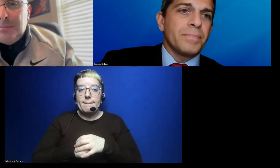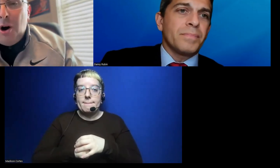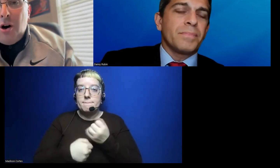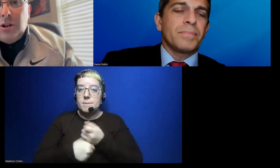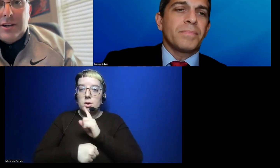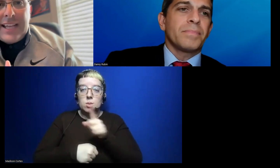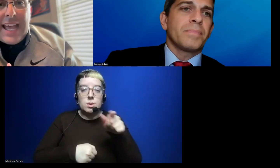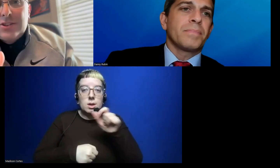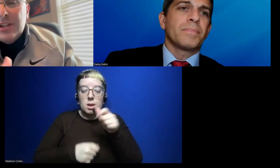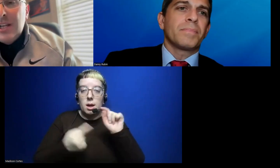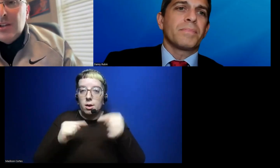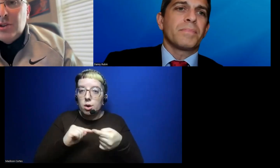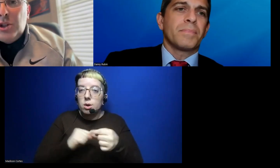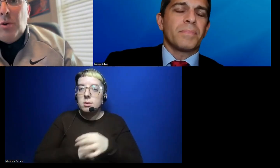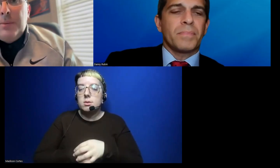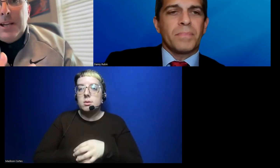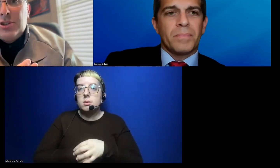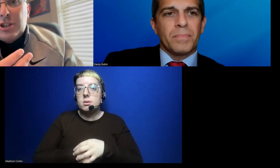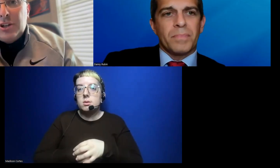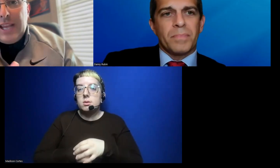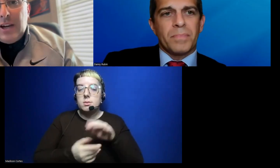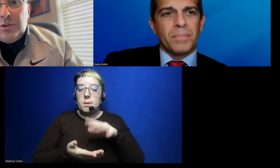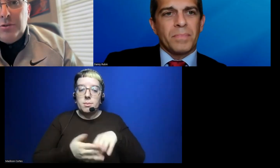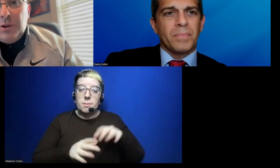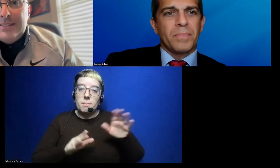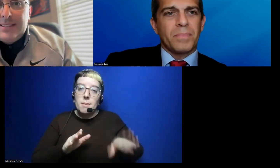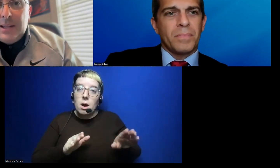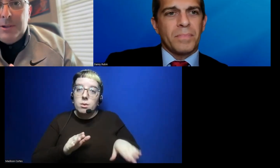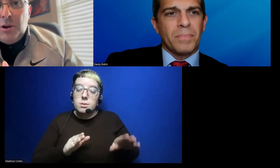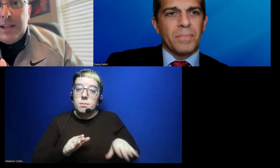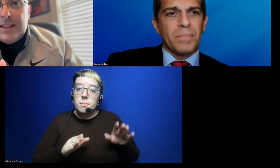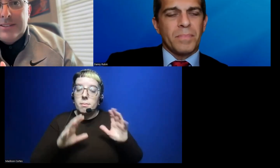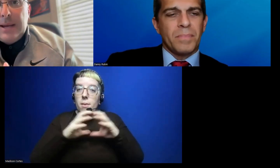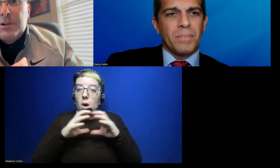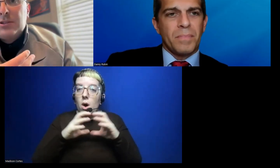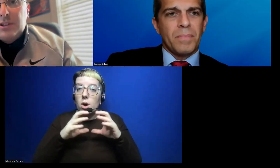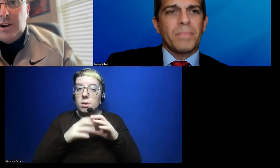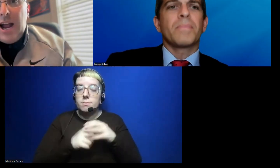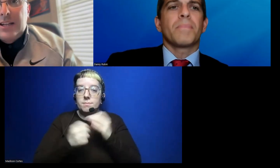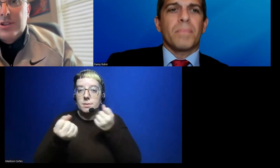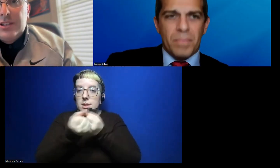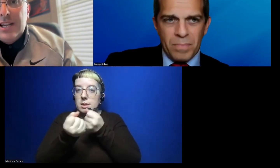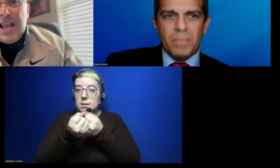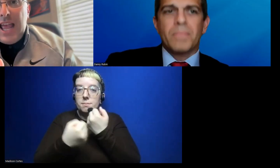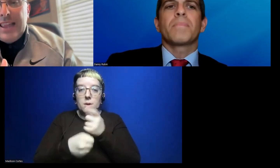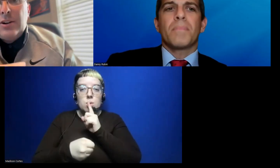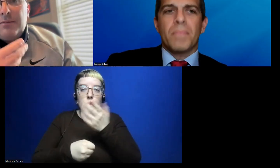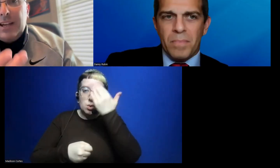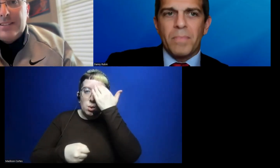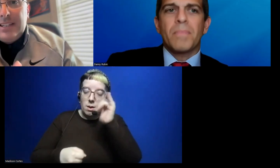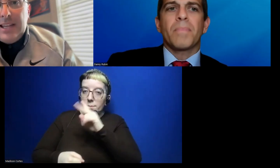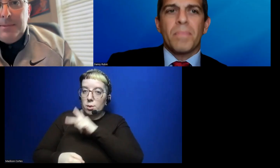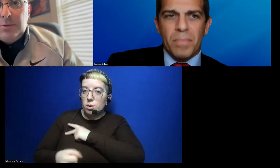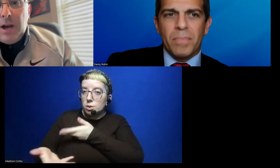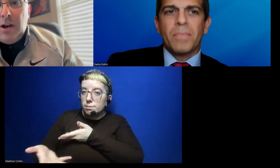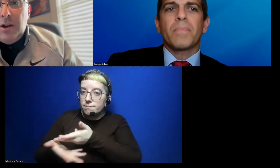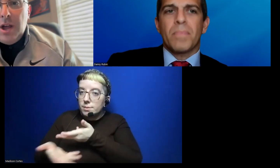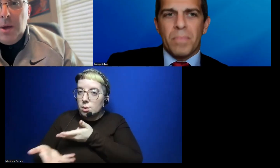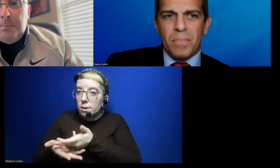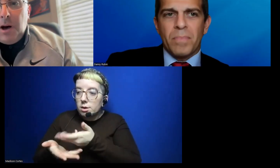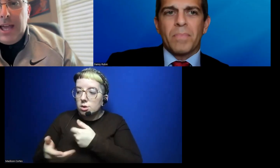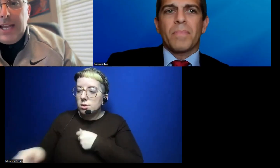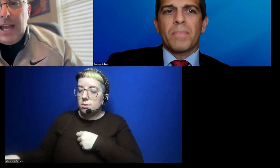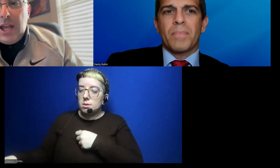bounce of the ball or a catch. So you want to make sure you're there to assist them and know that there's that personal interaction and that you're invested in them as